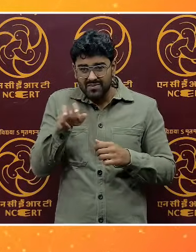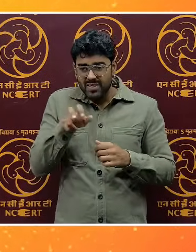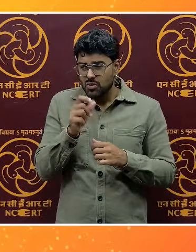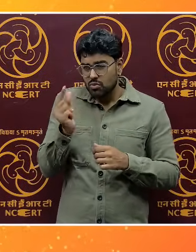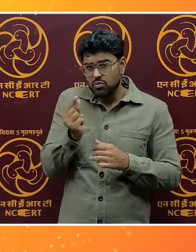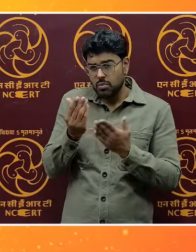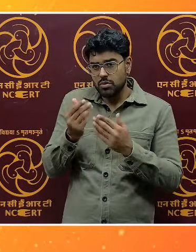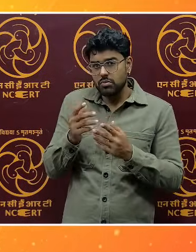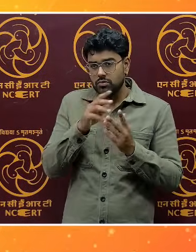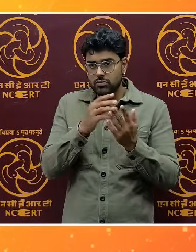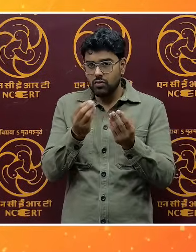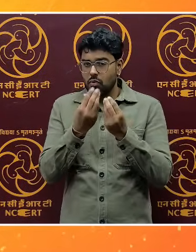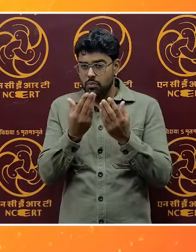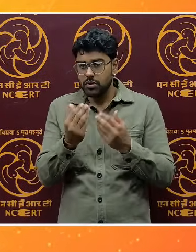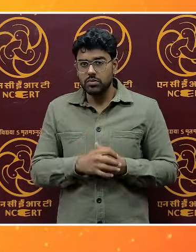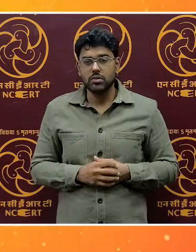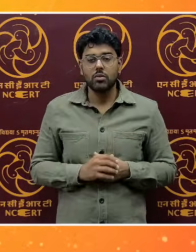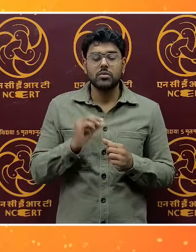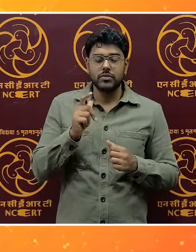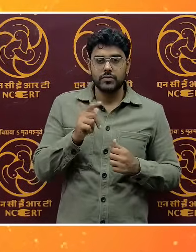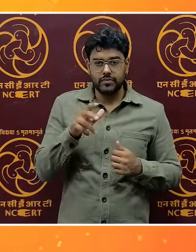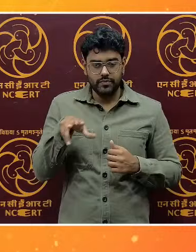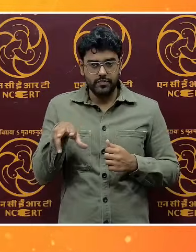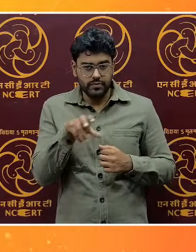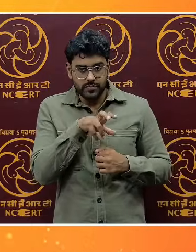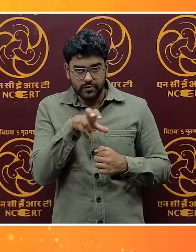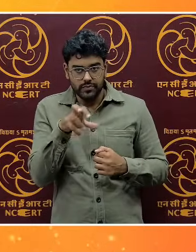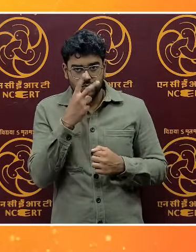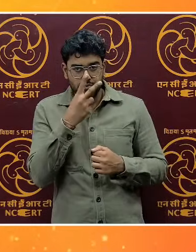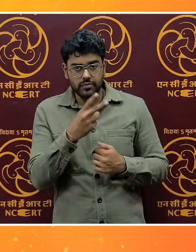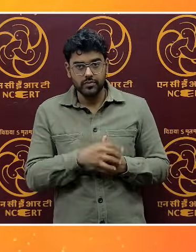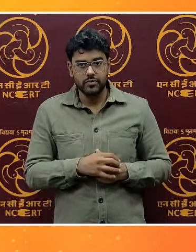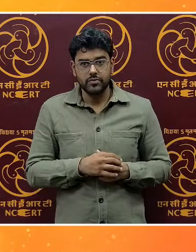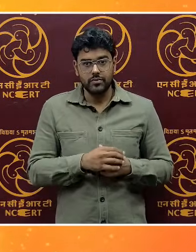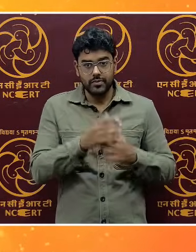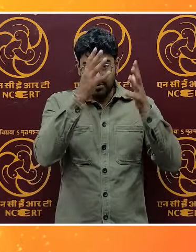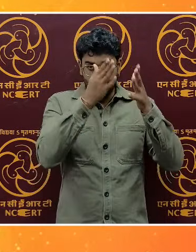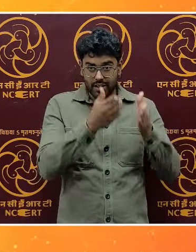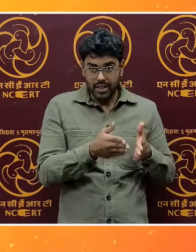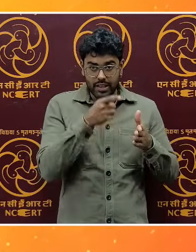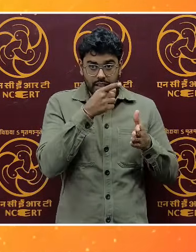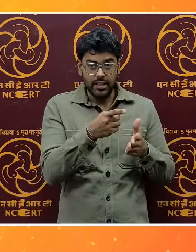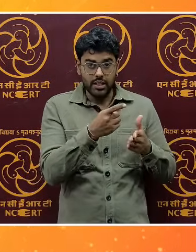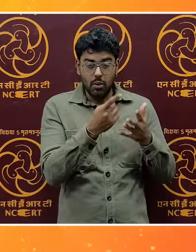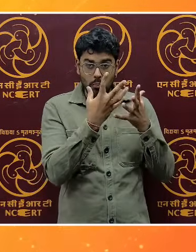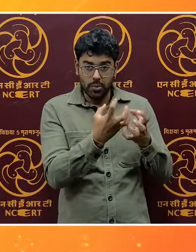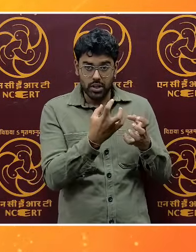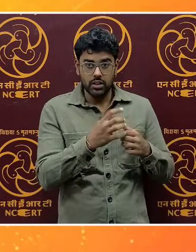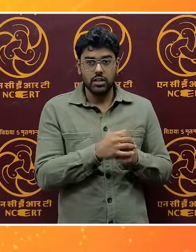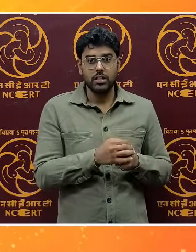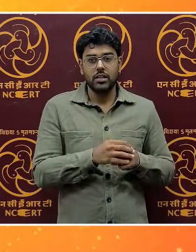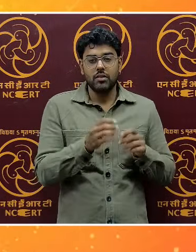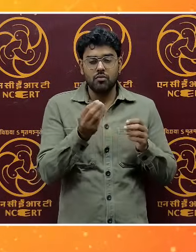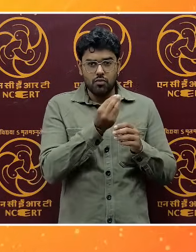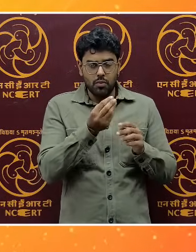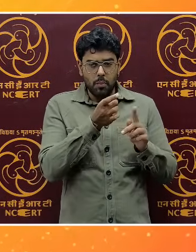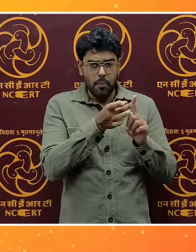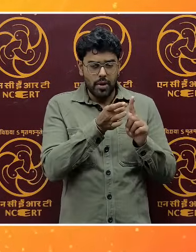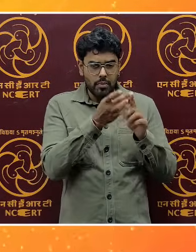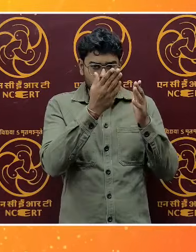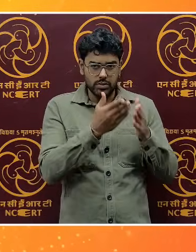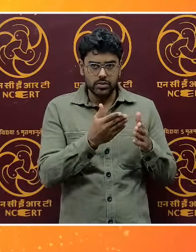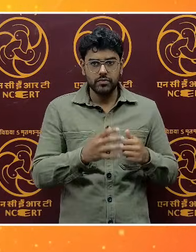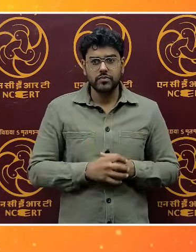let us know. Yes. So this one, they all are solids, including some of the metals over